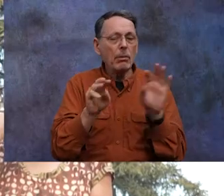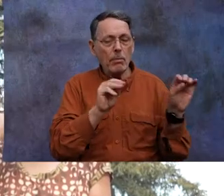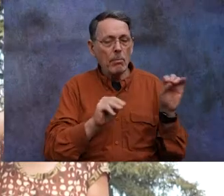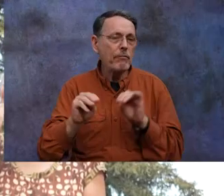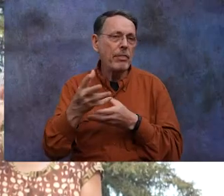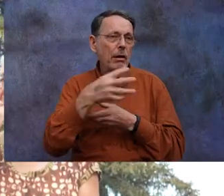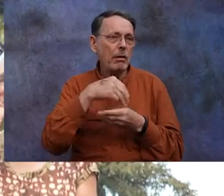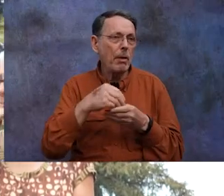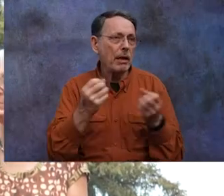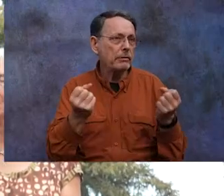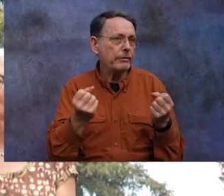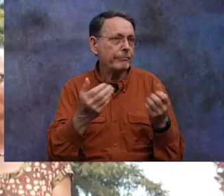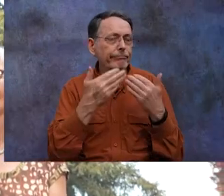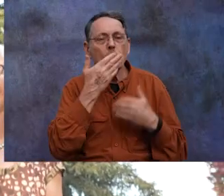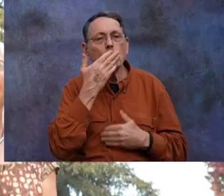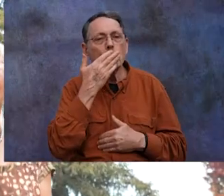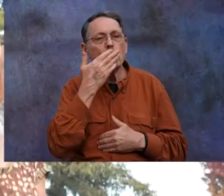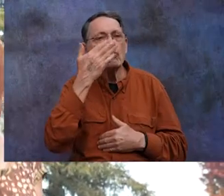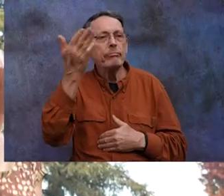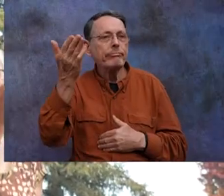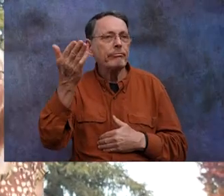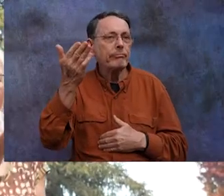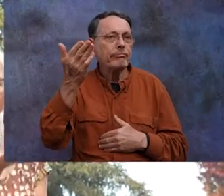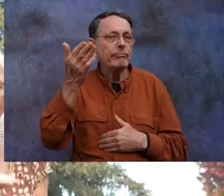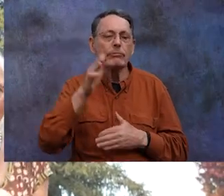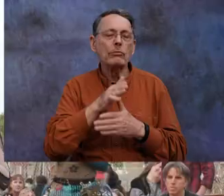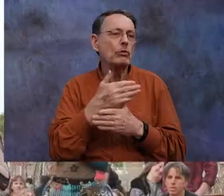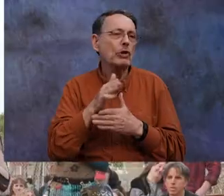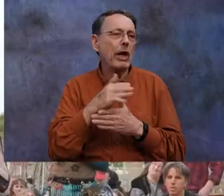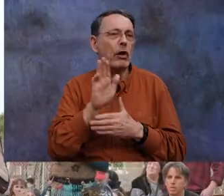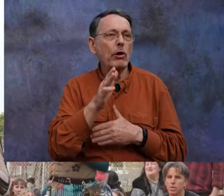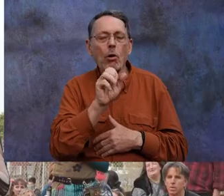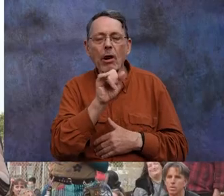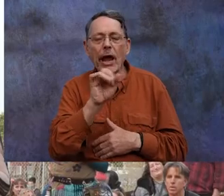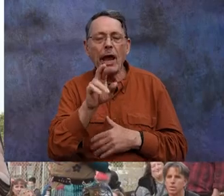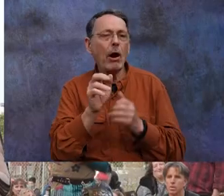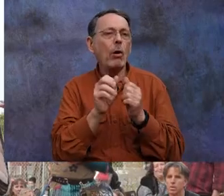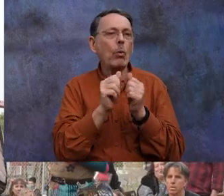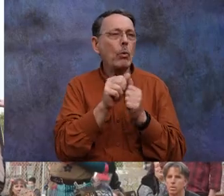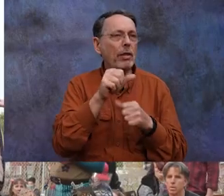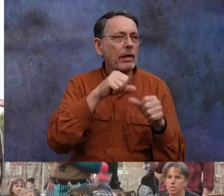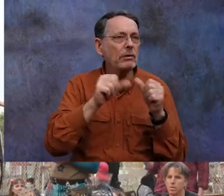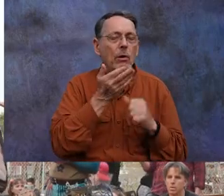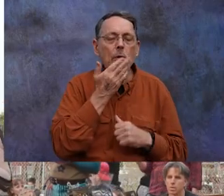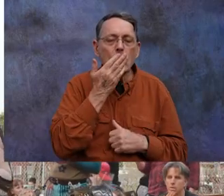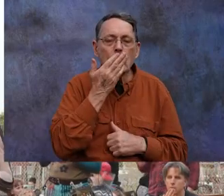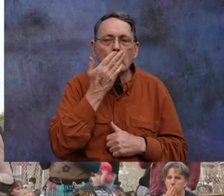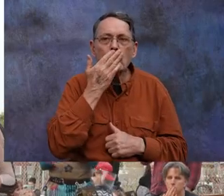you with blowing a kiss. Share your air with each other, with this space, with our beloved dead.